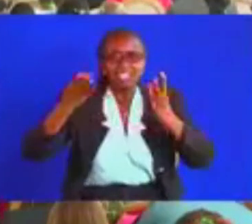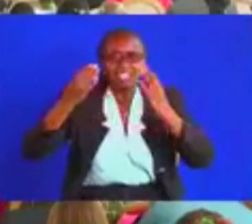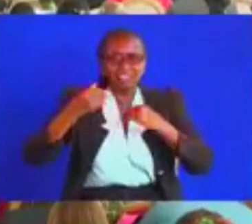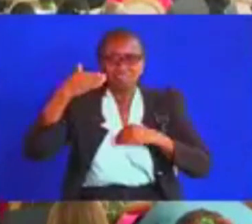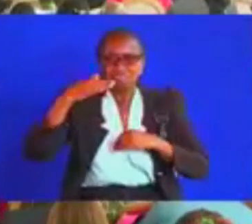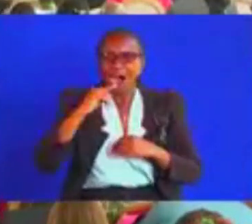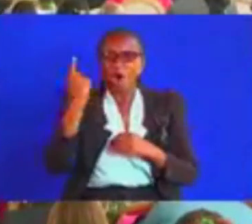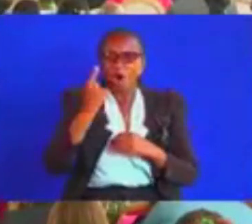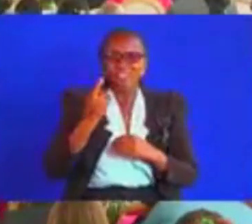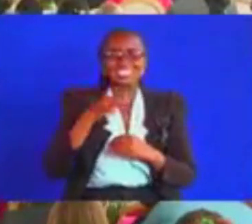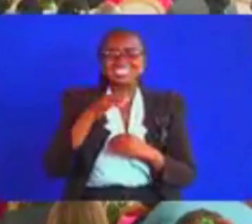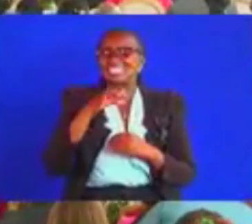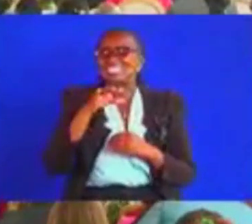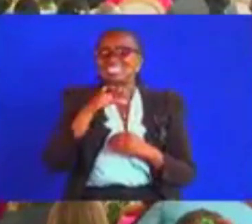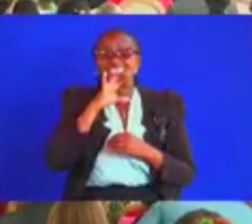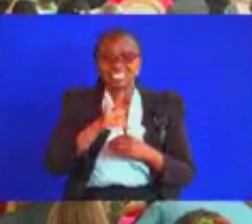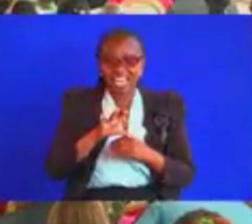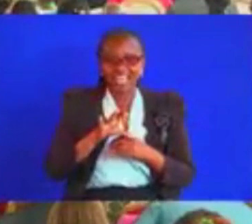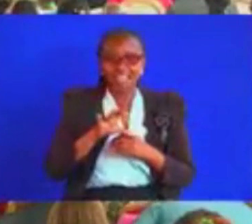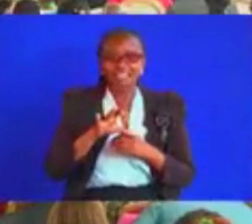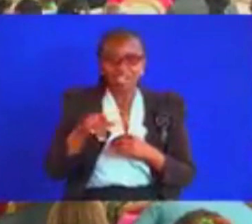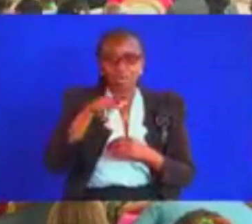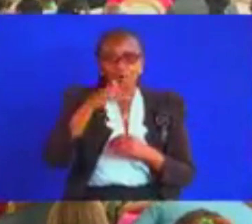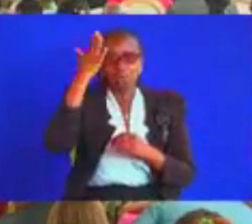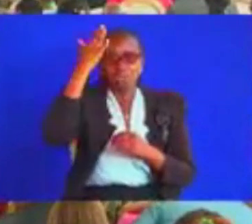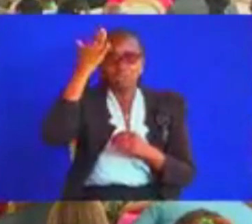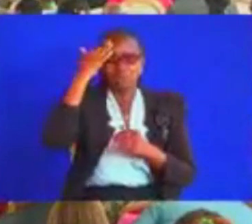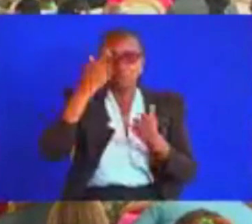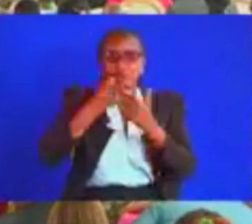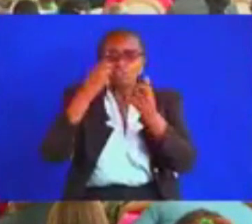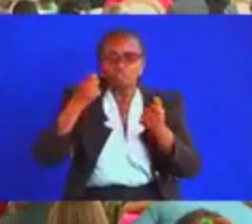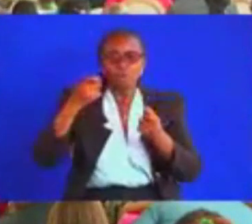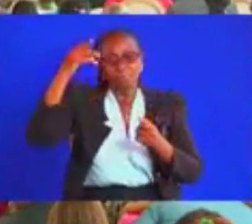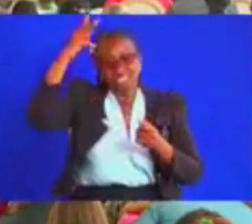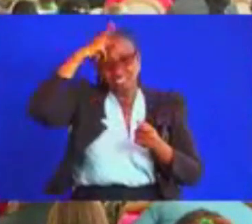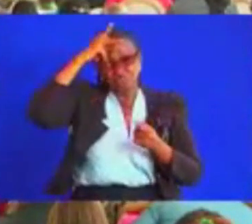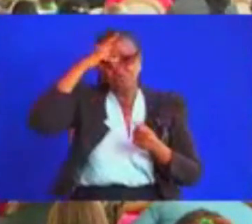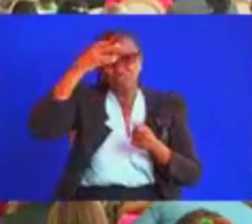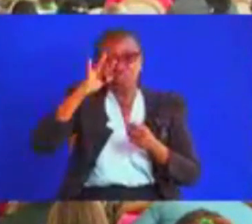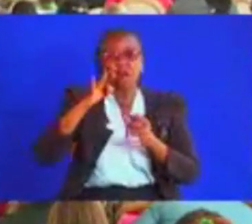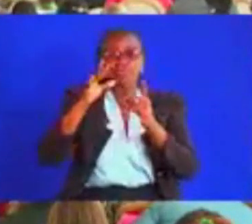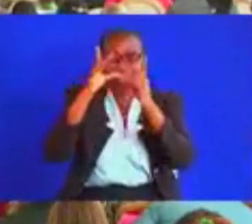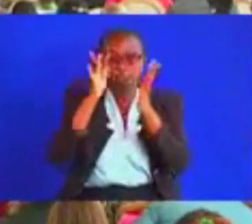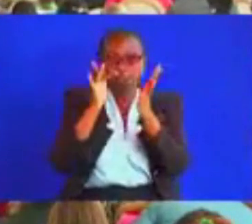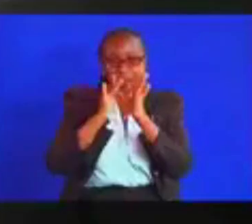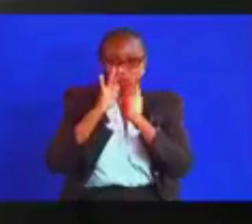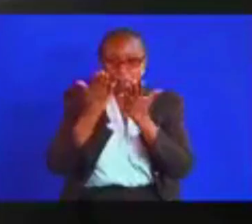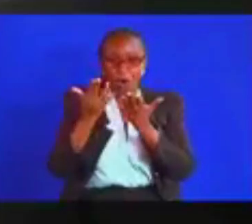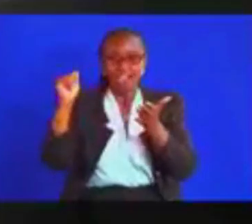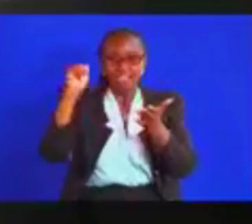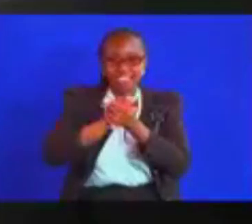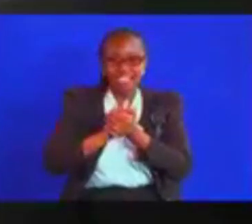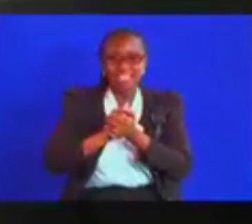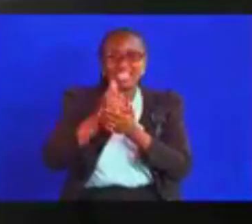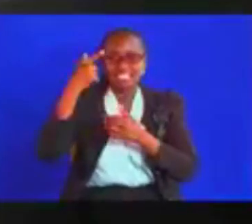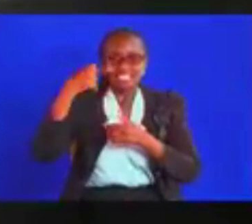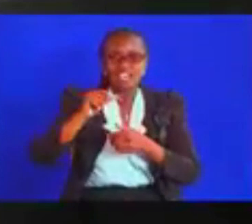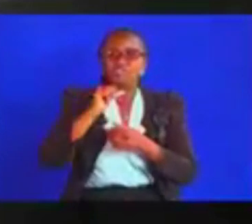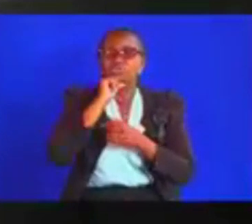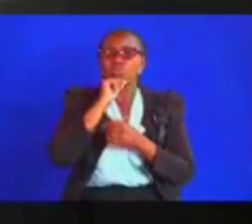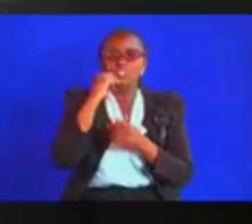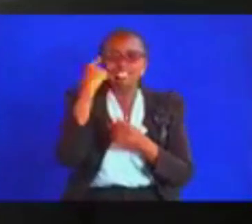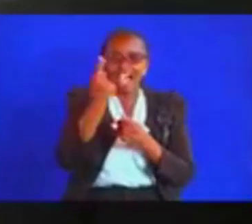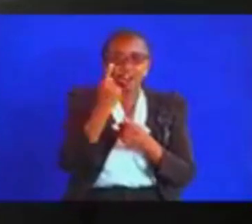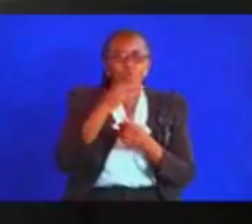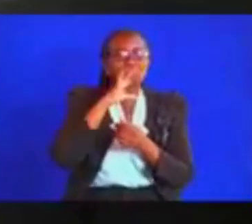one and only begotten son. We know from the intelligence of scripture that he's no longer his one and